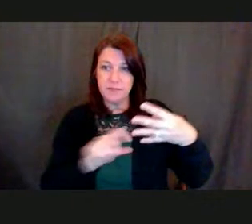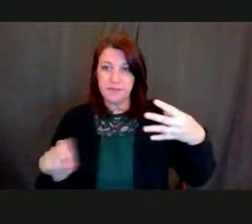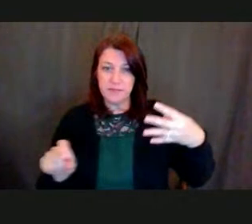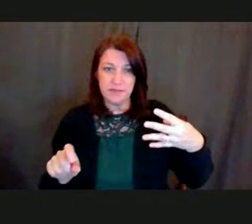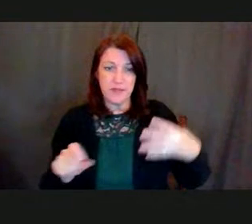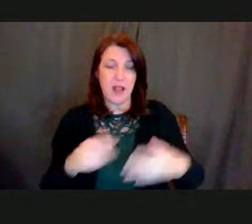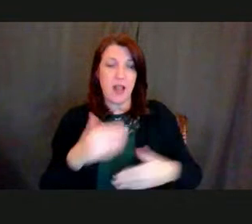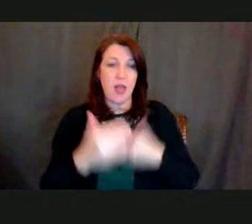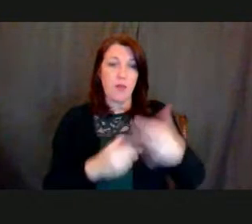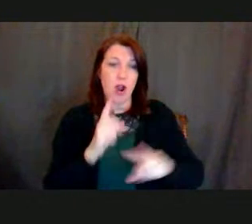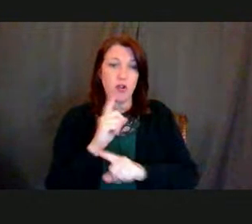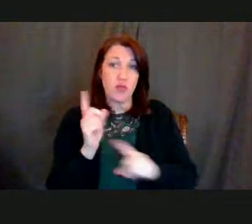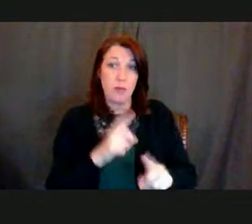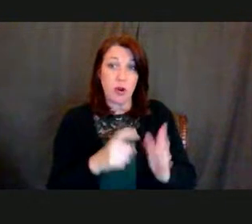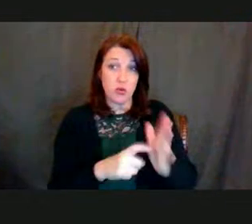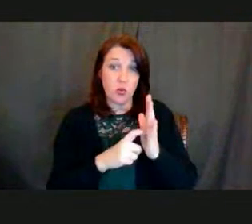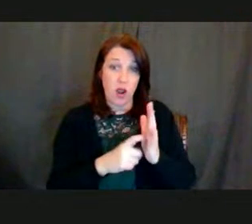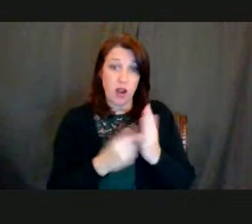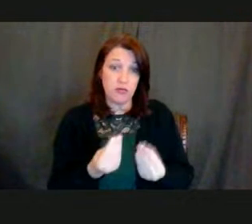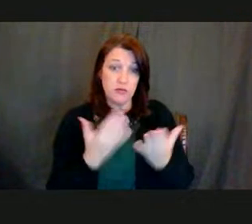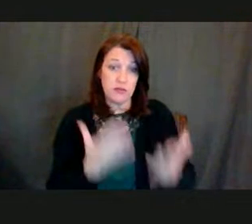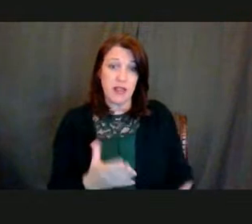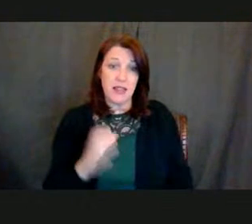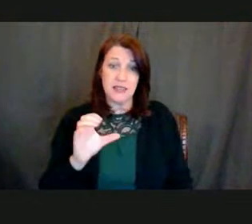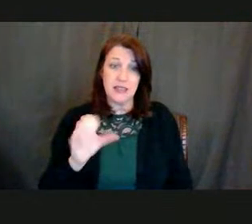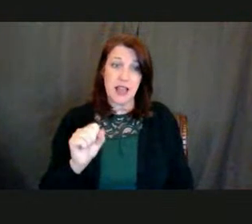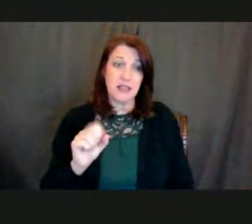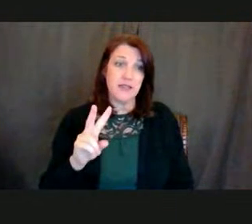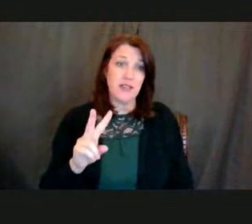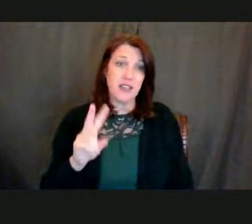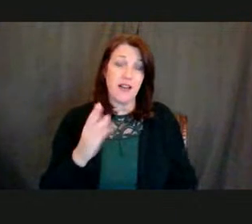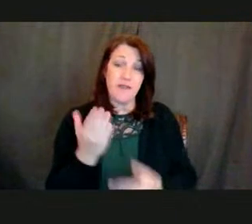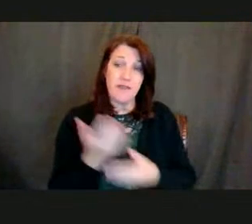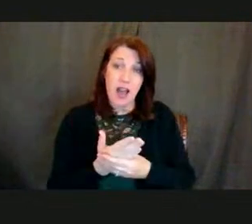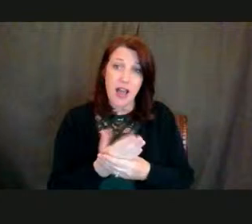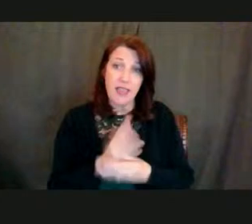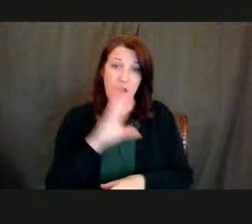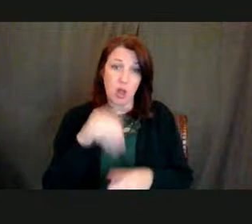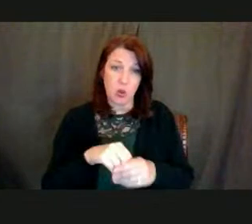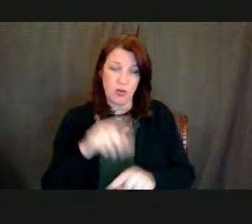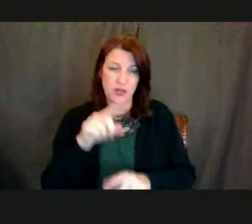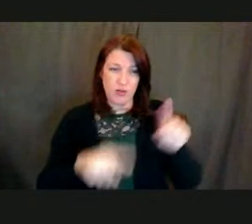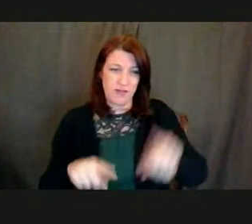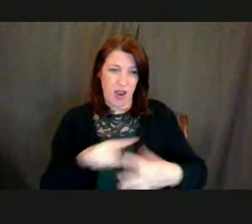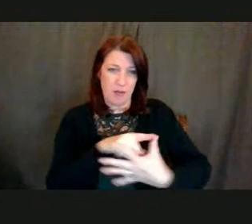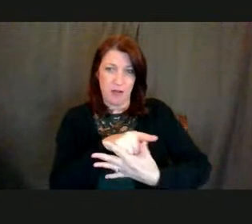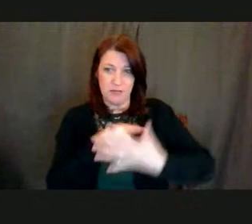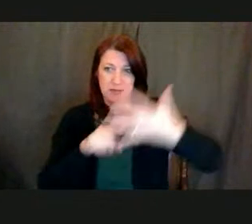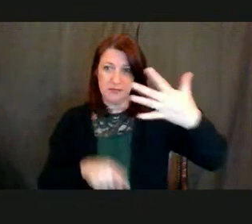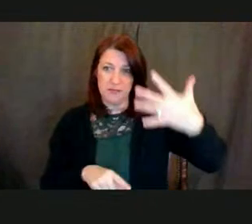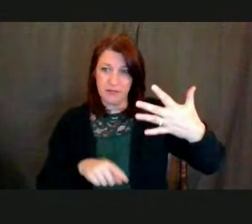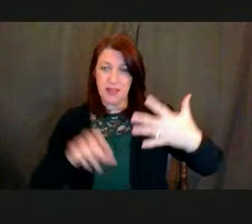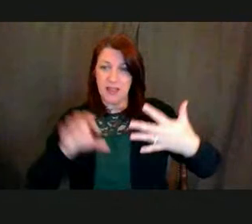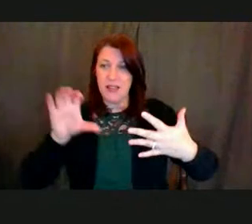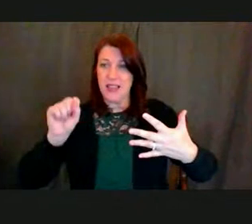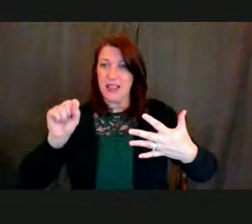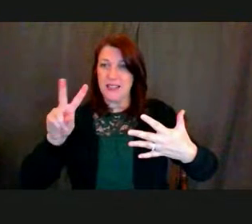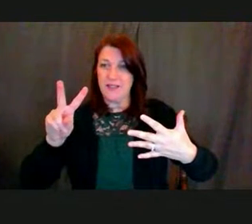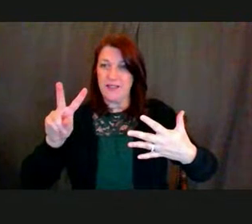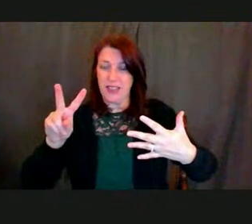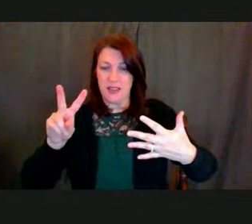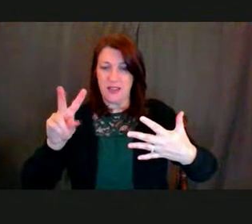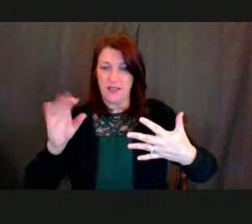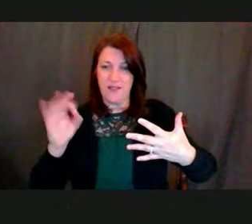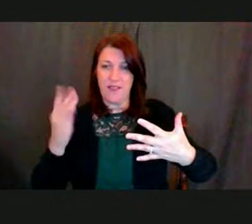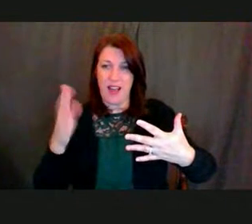progress reports, you're required to submit a CSV file that includes the variables you see here. And CSV files are compatible with many